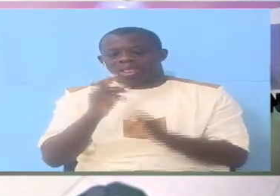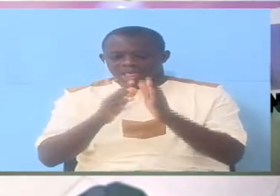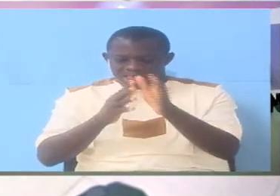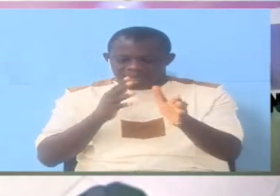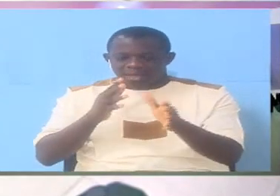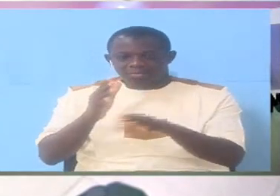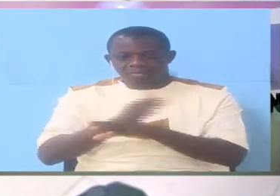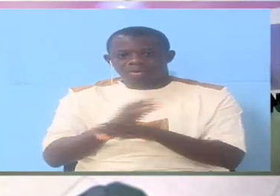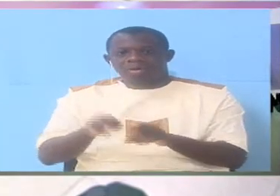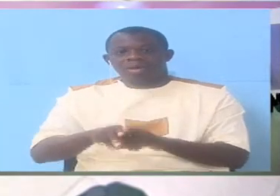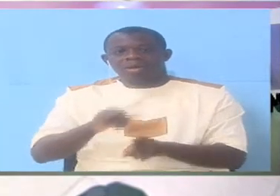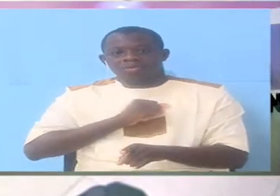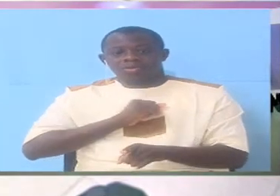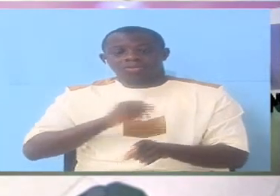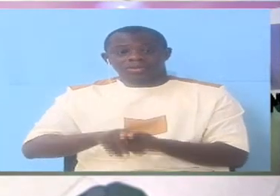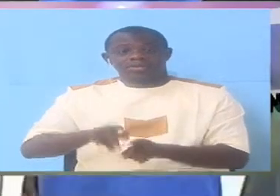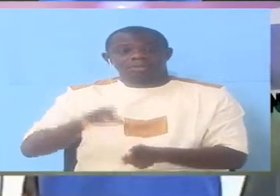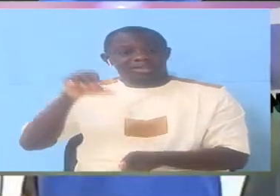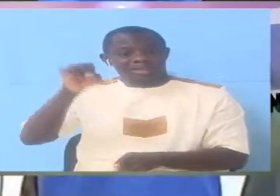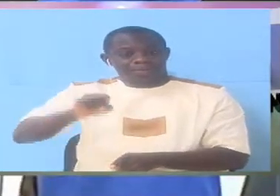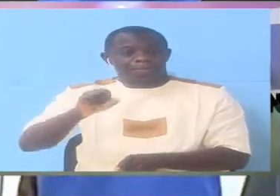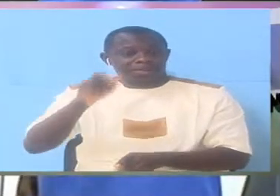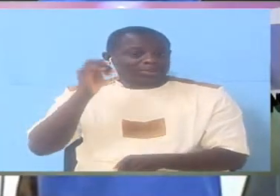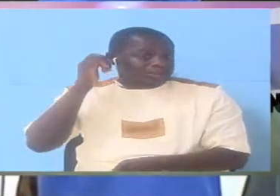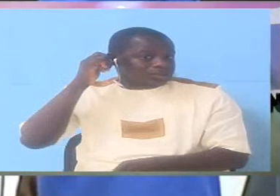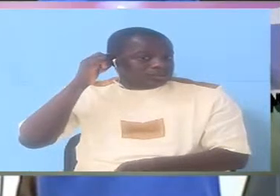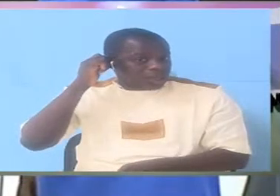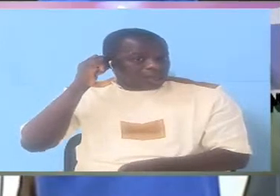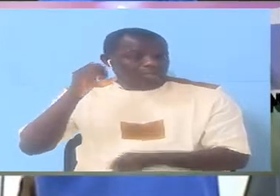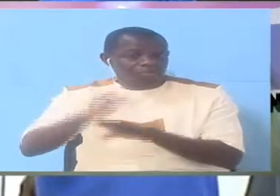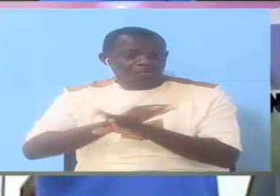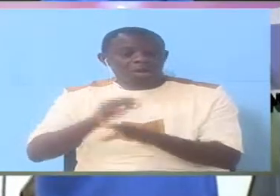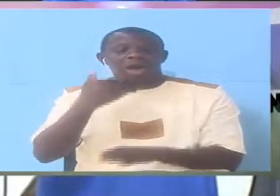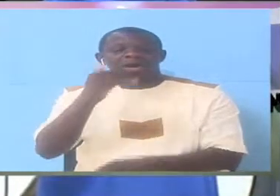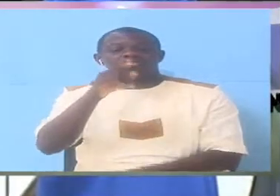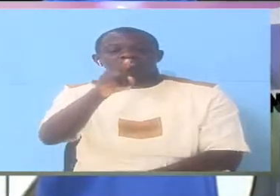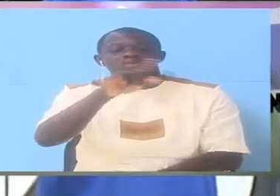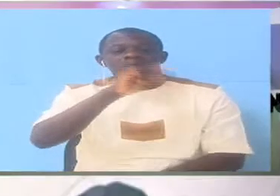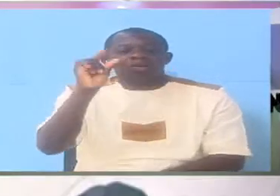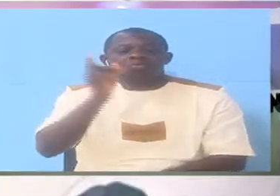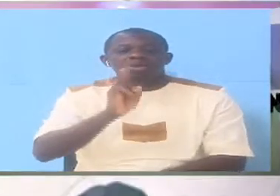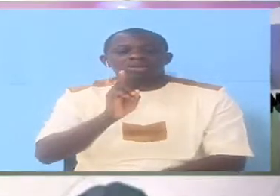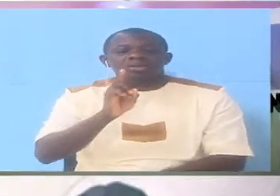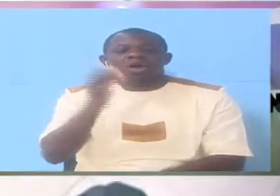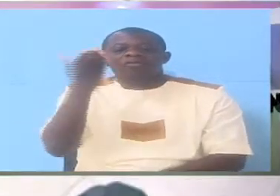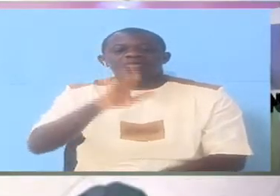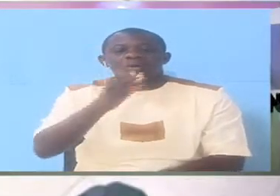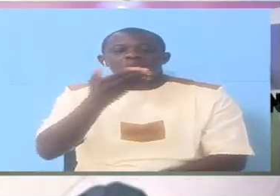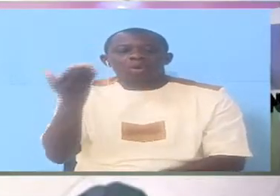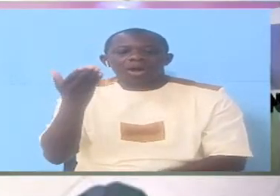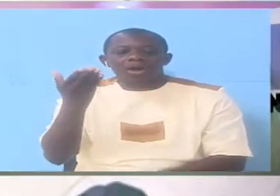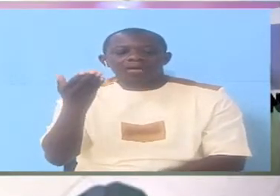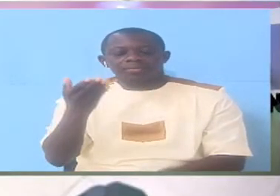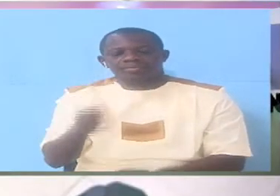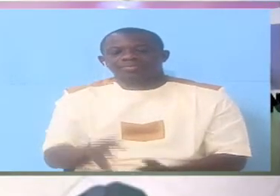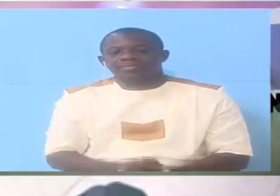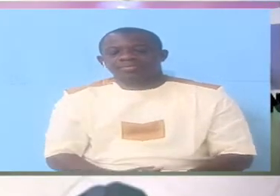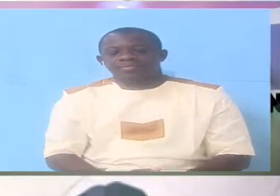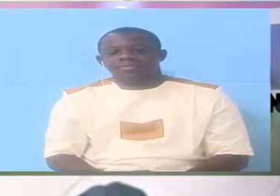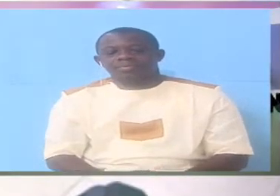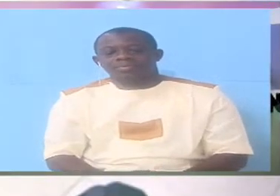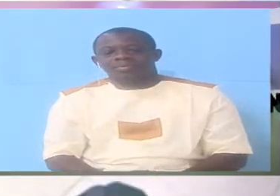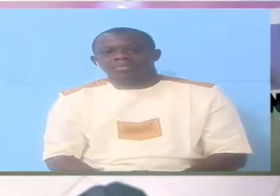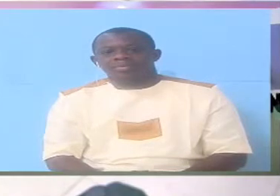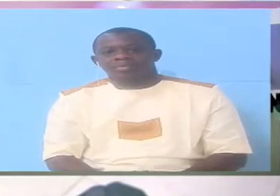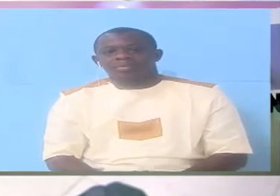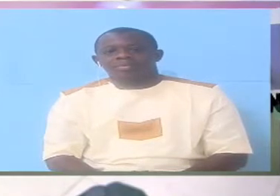you will come and hold your ear and ask you, what is your name? Where are you from? And